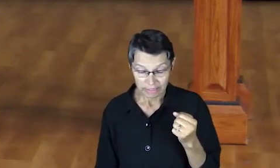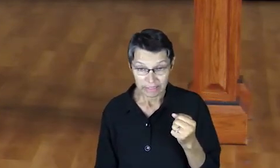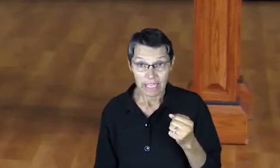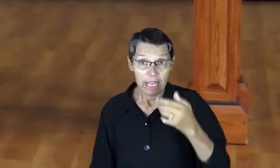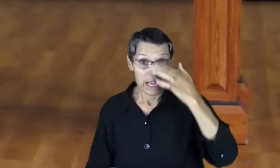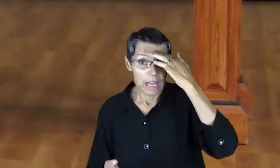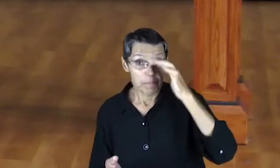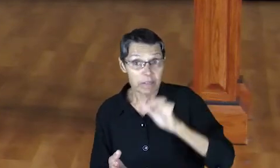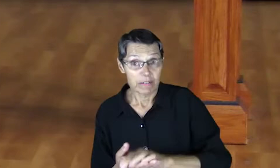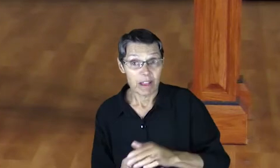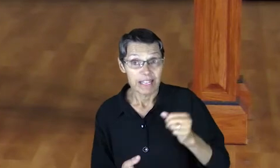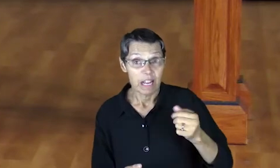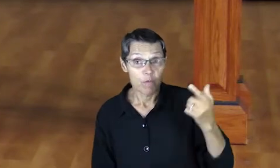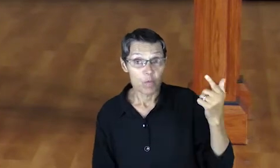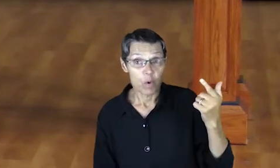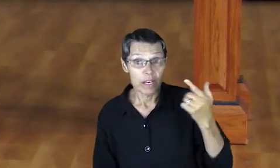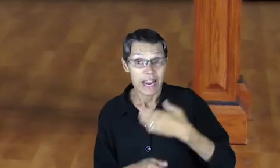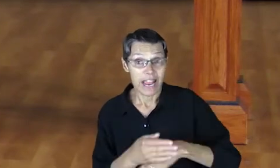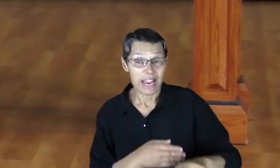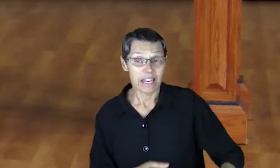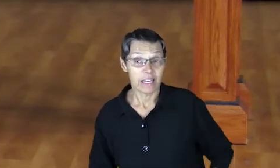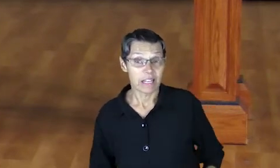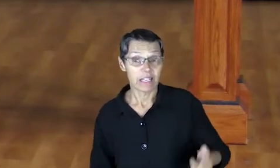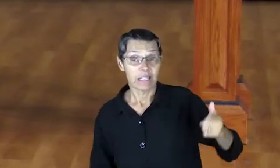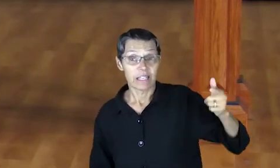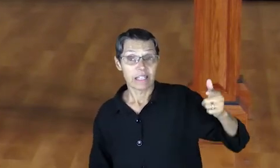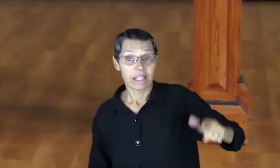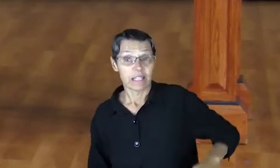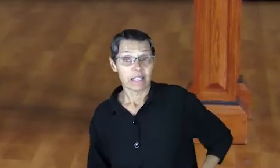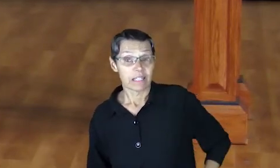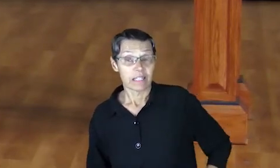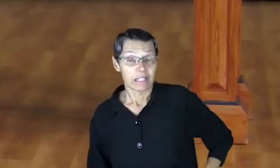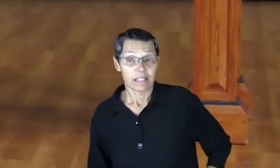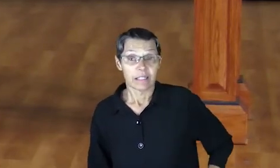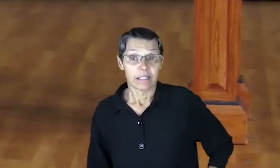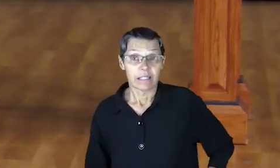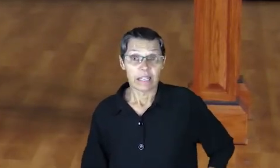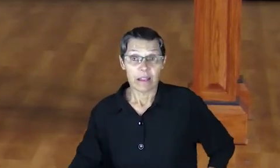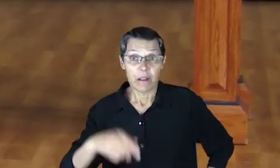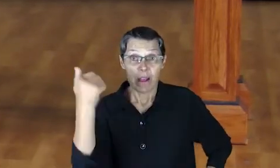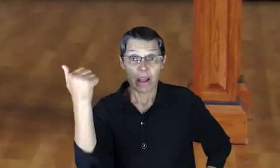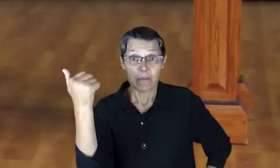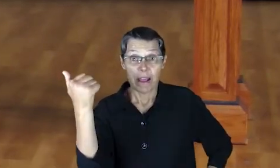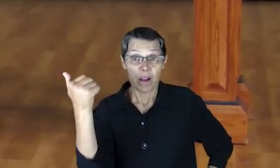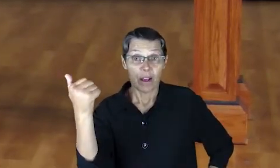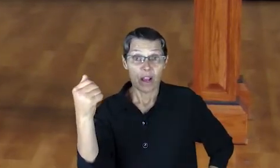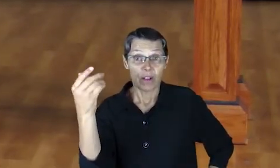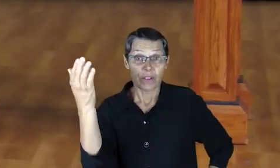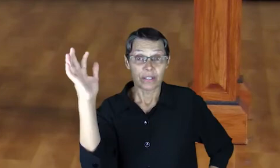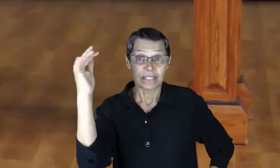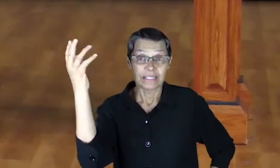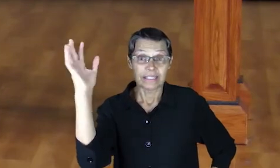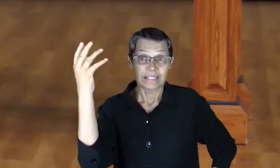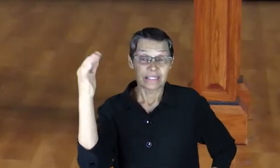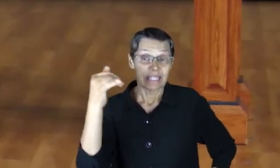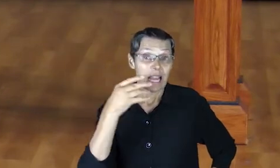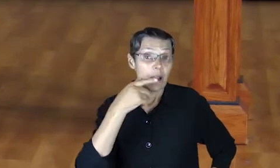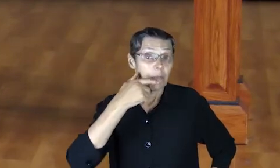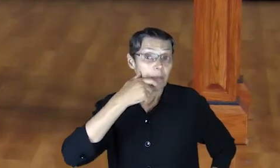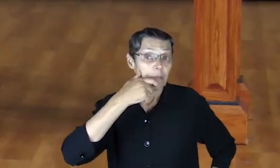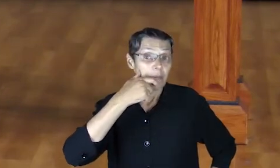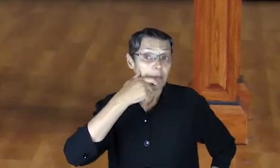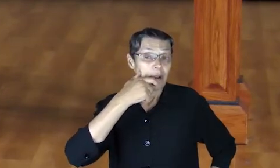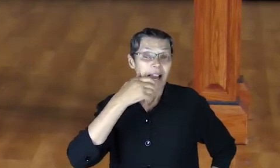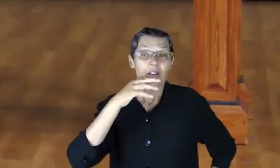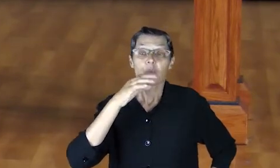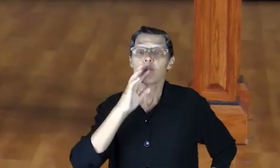of believing that I can leave one hand on the gun to keep it in its holster, and somehow get my other hand